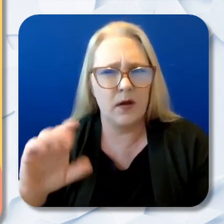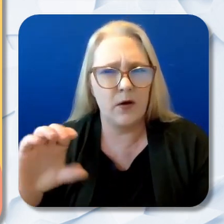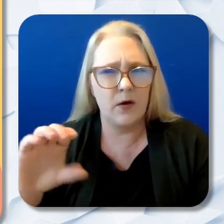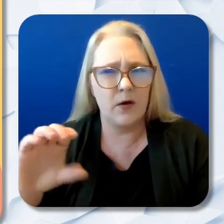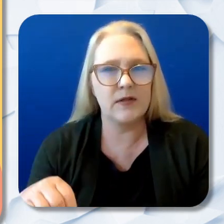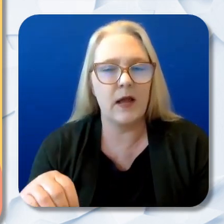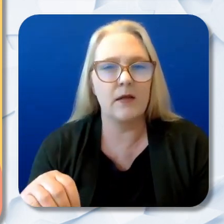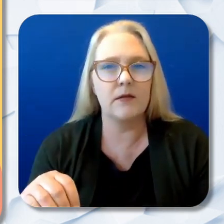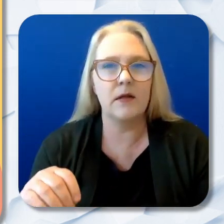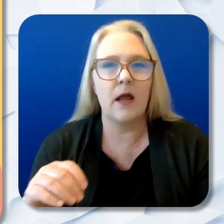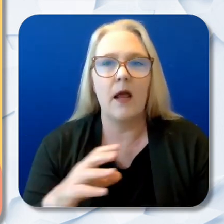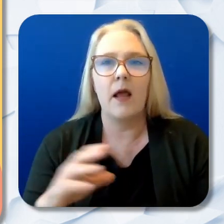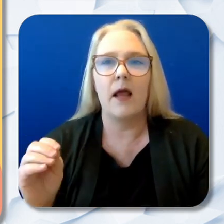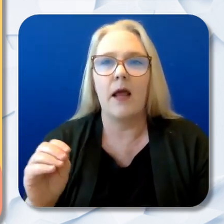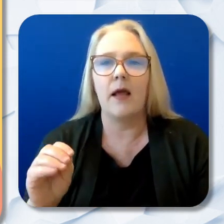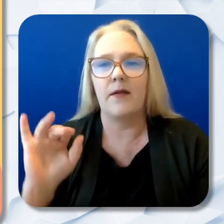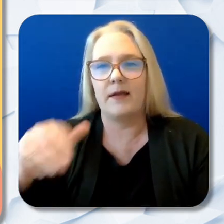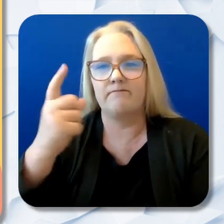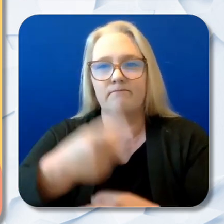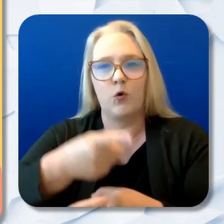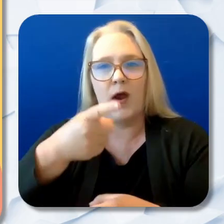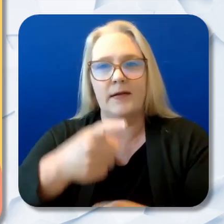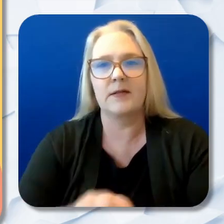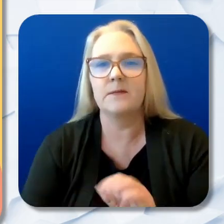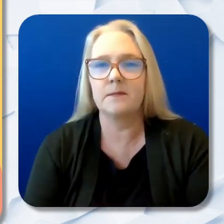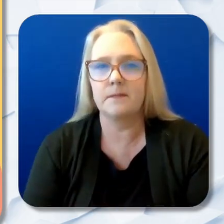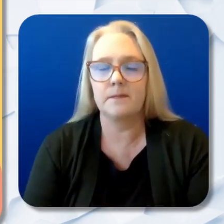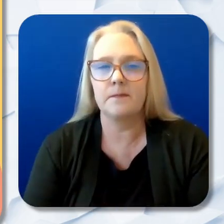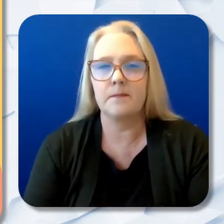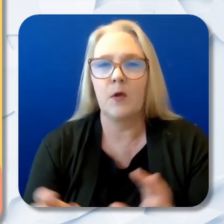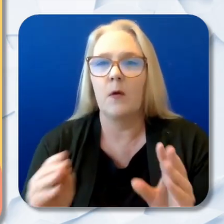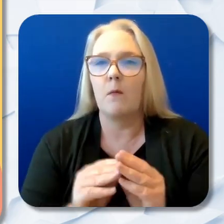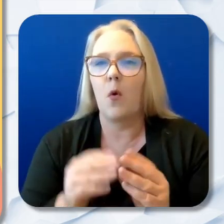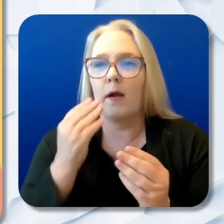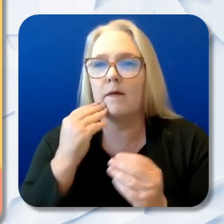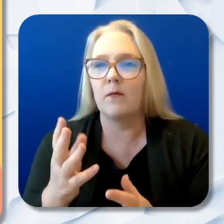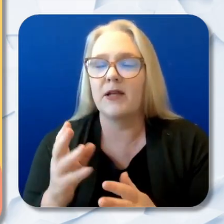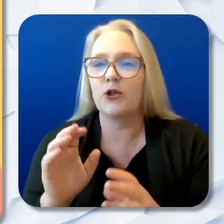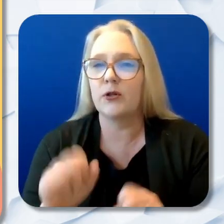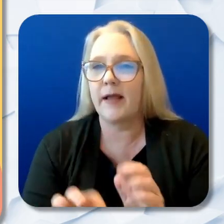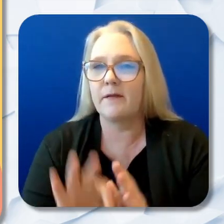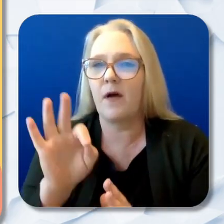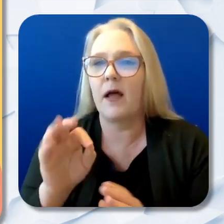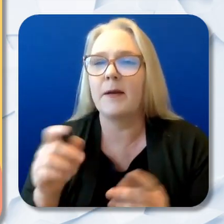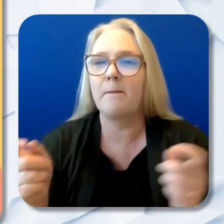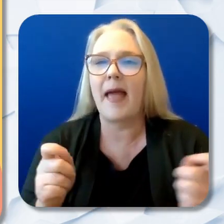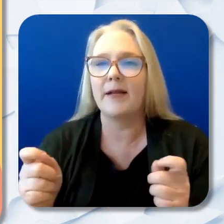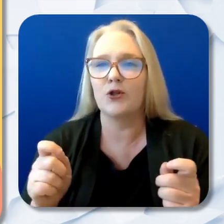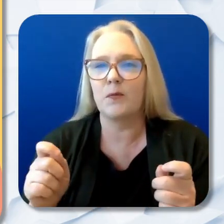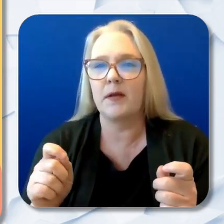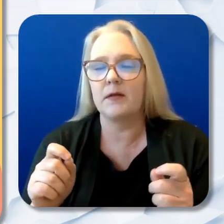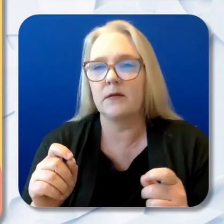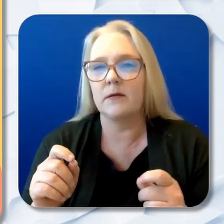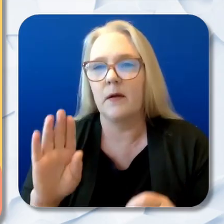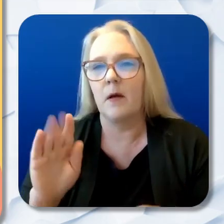100%, and that is correct. Some more information around this can be found in the management bulletin